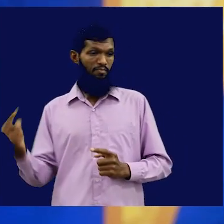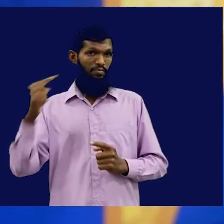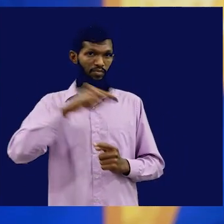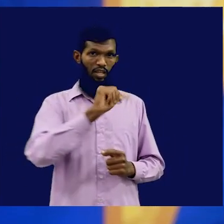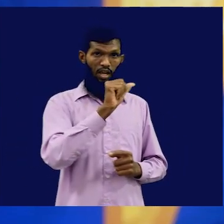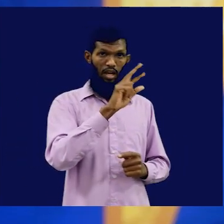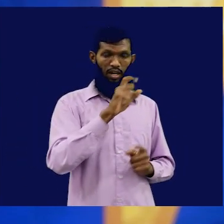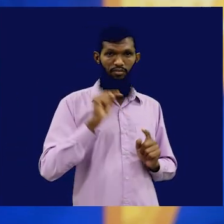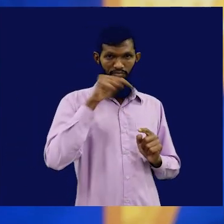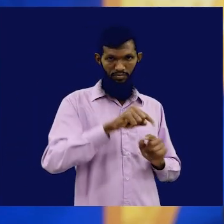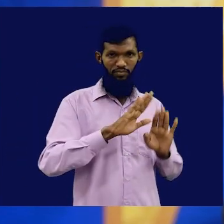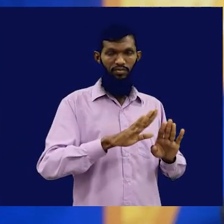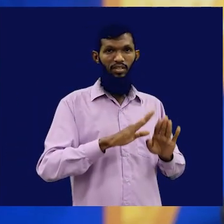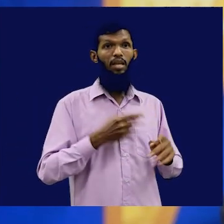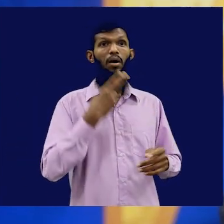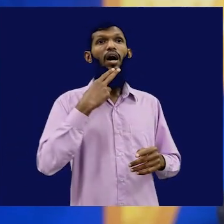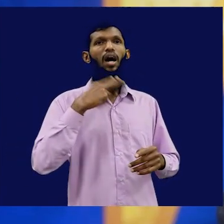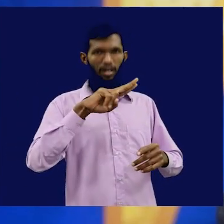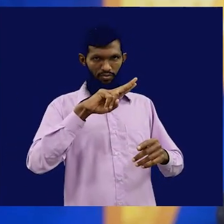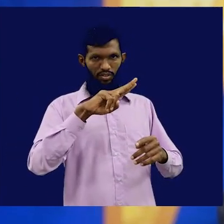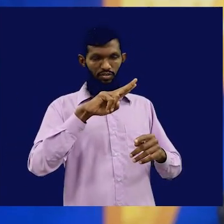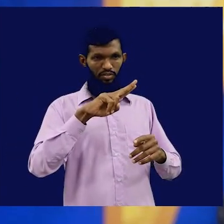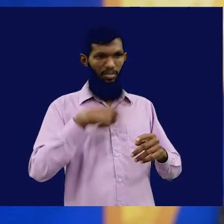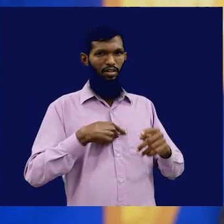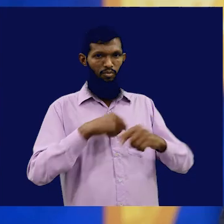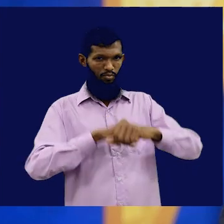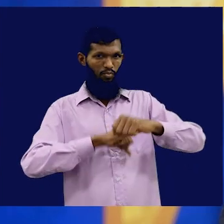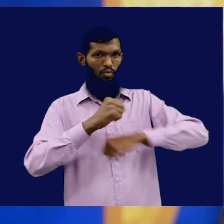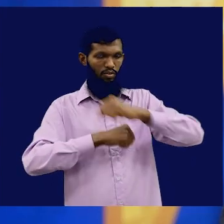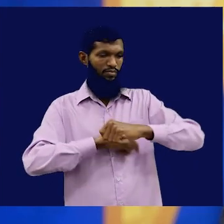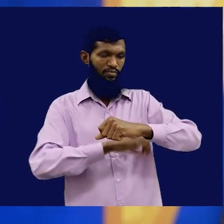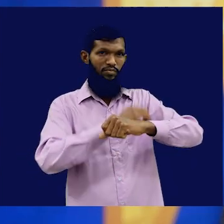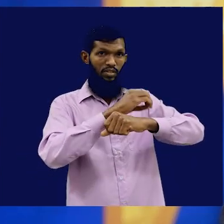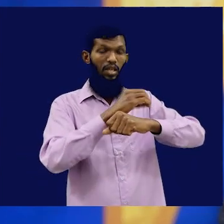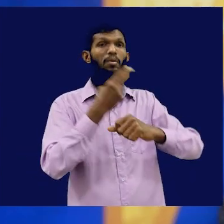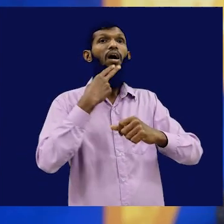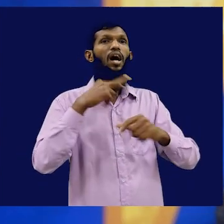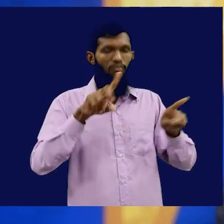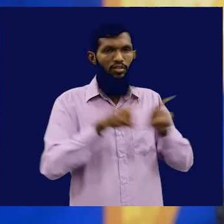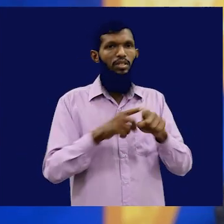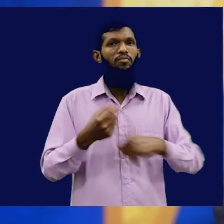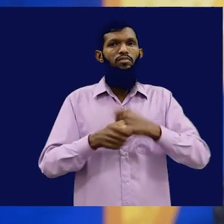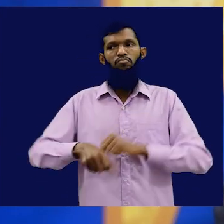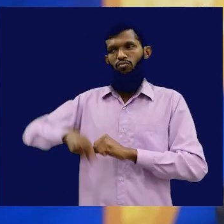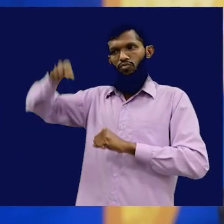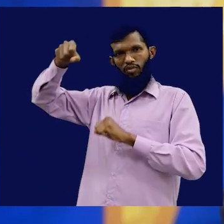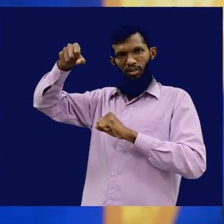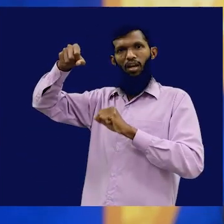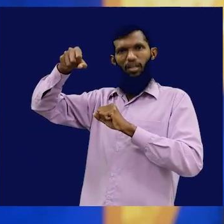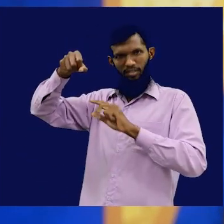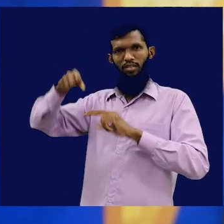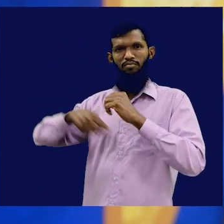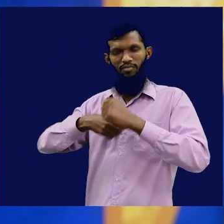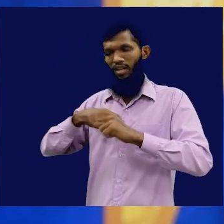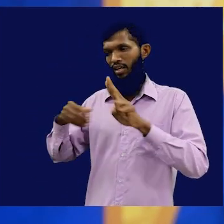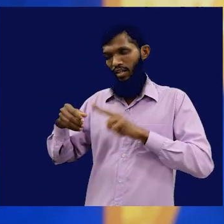Arafat, after Zawal, that is starting time of Dhuhr prayer, afternoon prayer, the Imam will deliver the